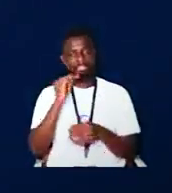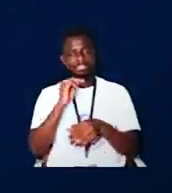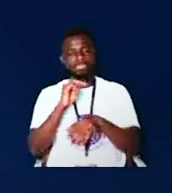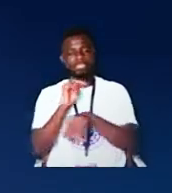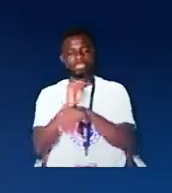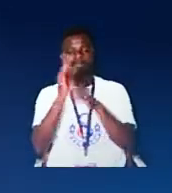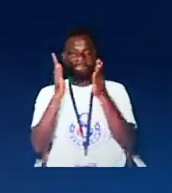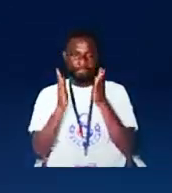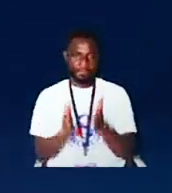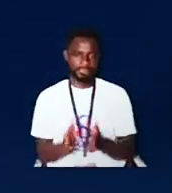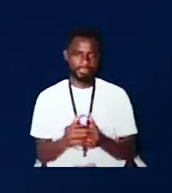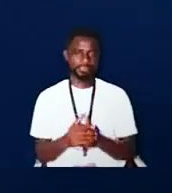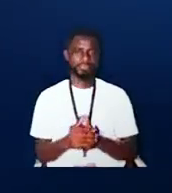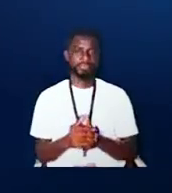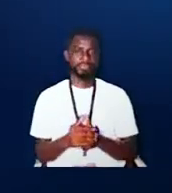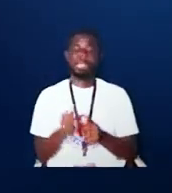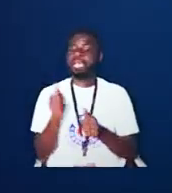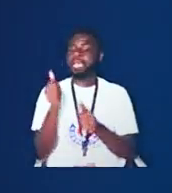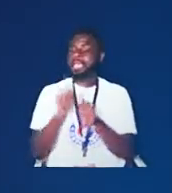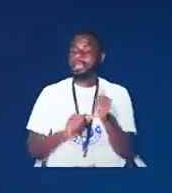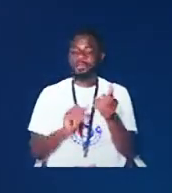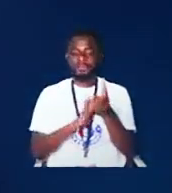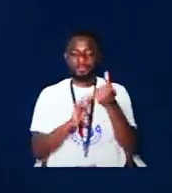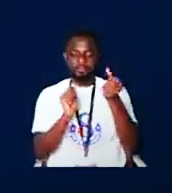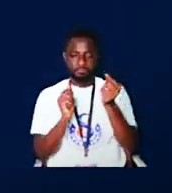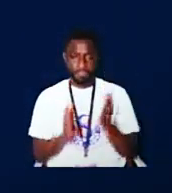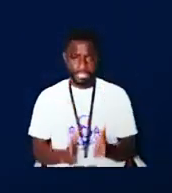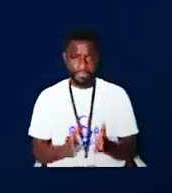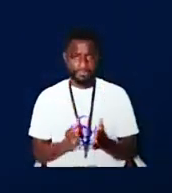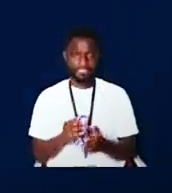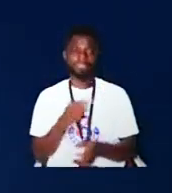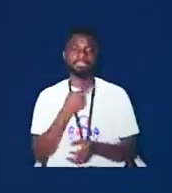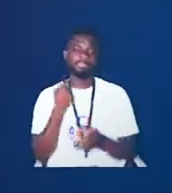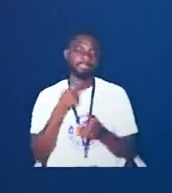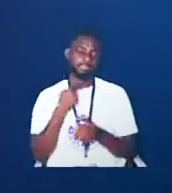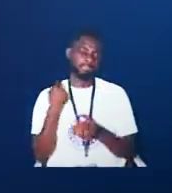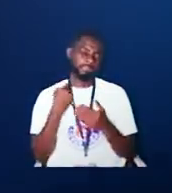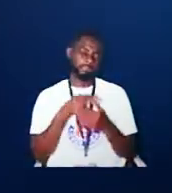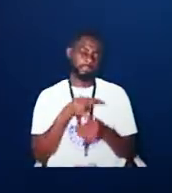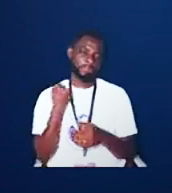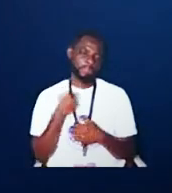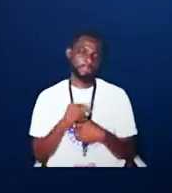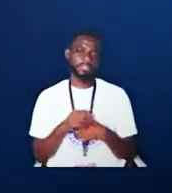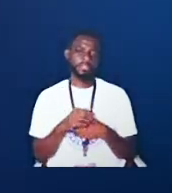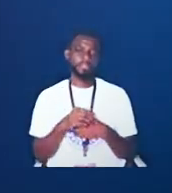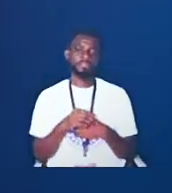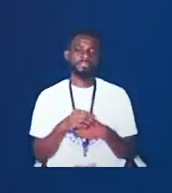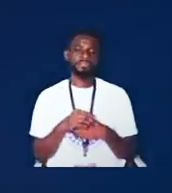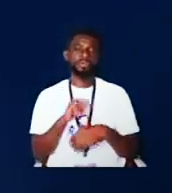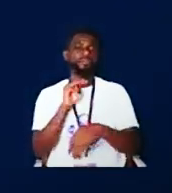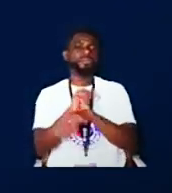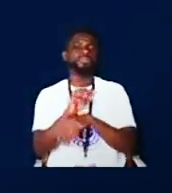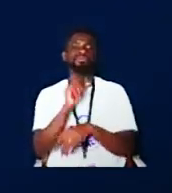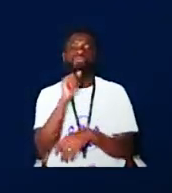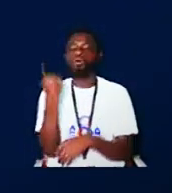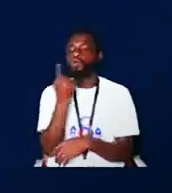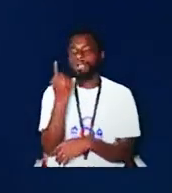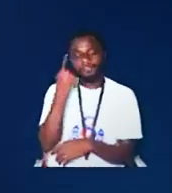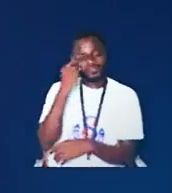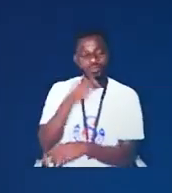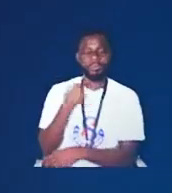Every believer is also. It's not just meant for the clergy. What that means is that wherever you find